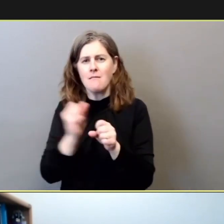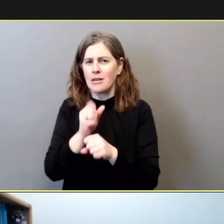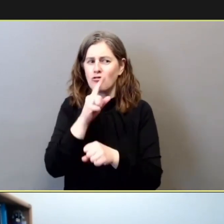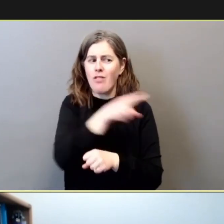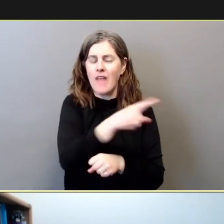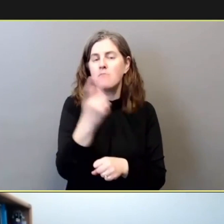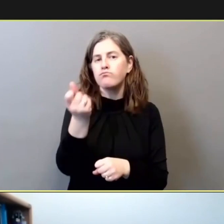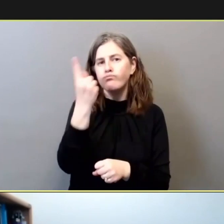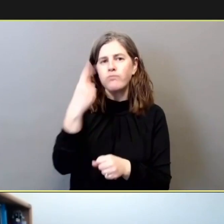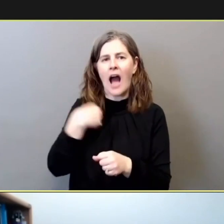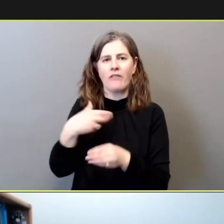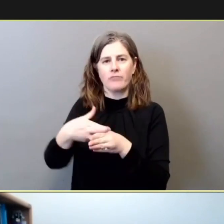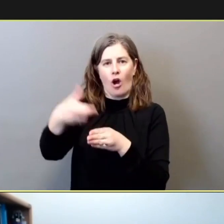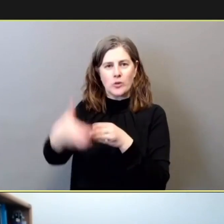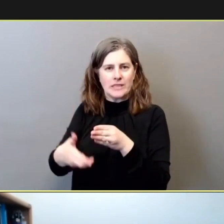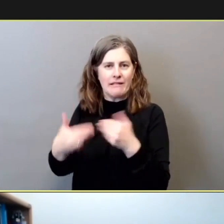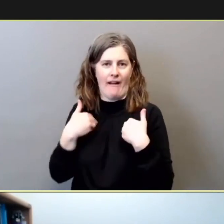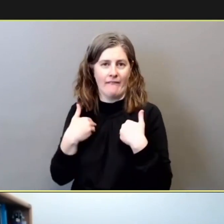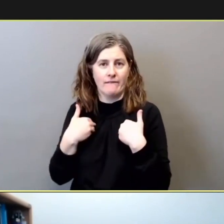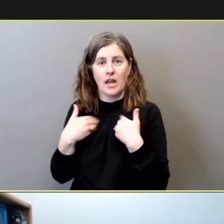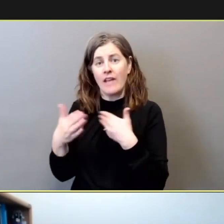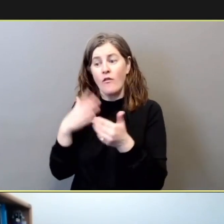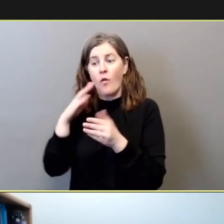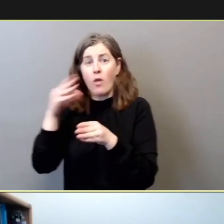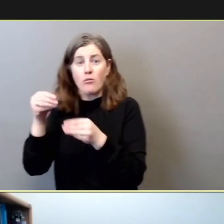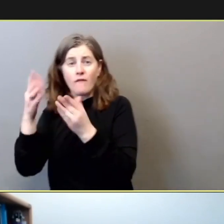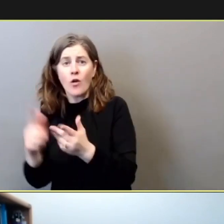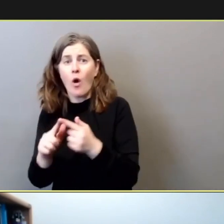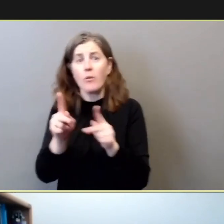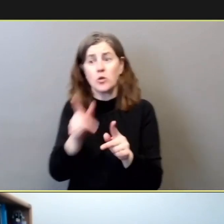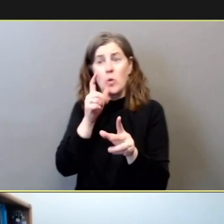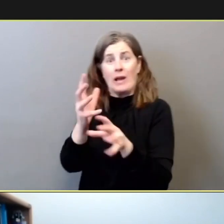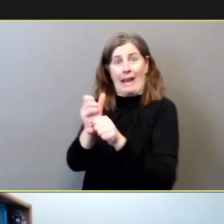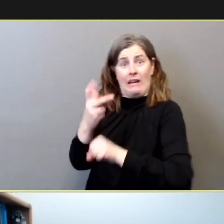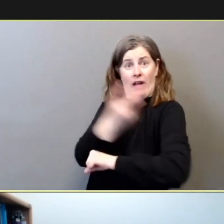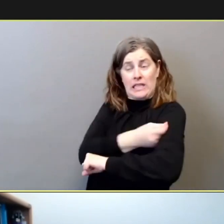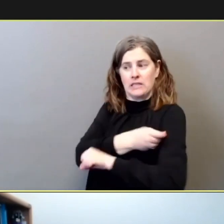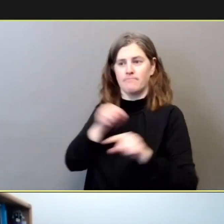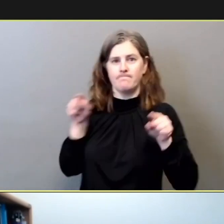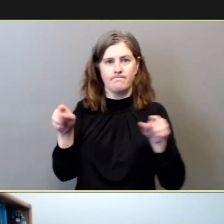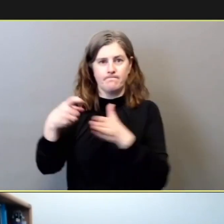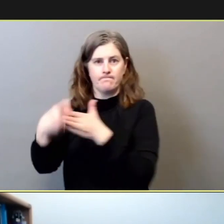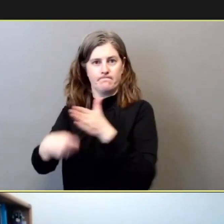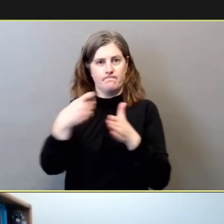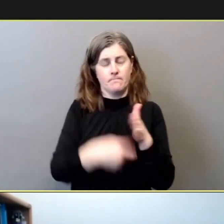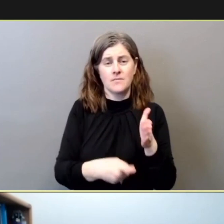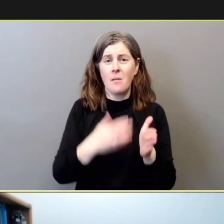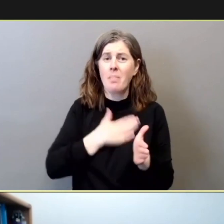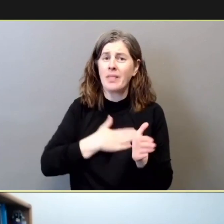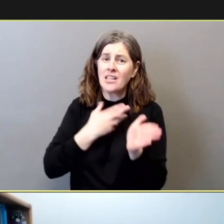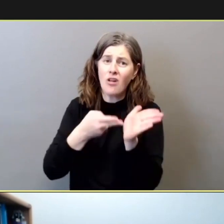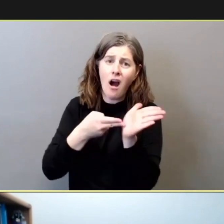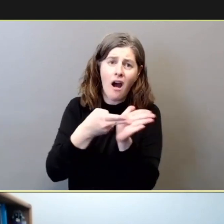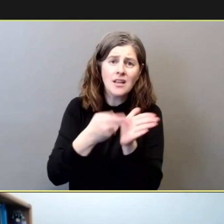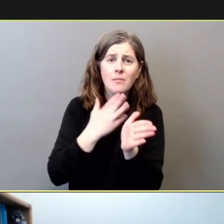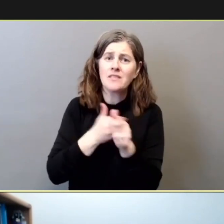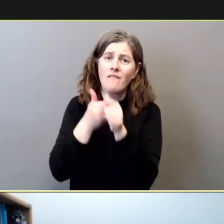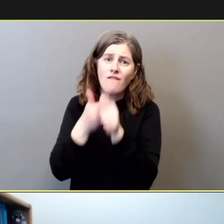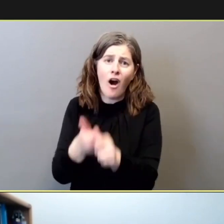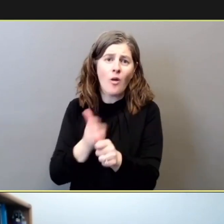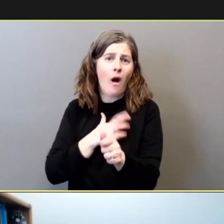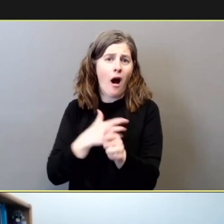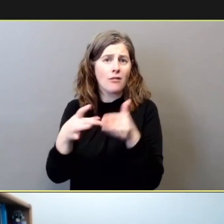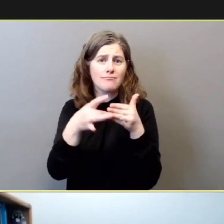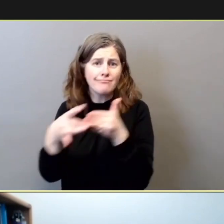to that, either to the vaccine provider or the person receiving the vaccine. Please be honest and please follow our guidance. And if you